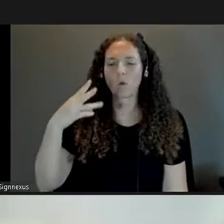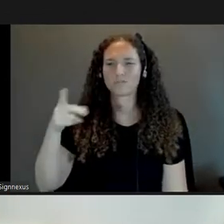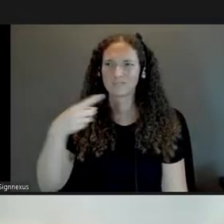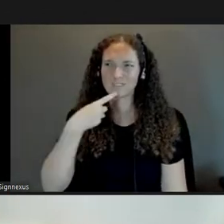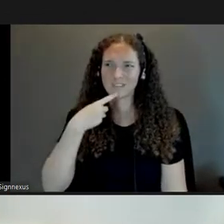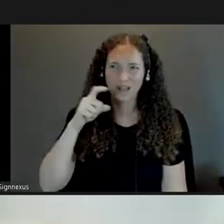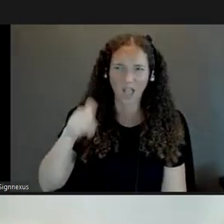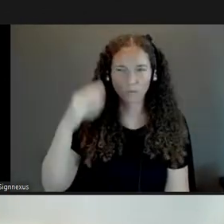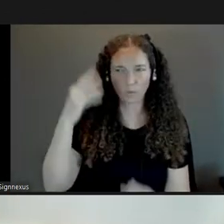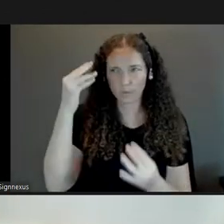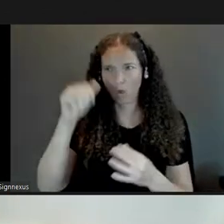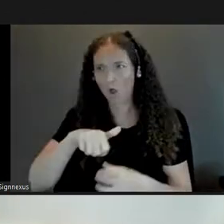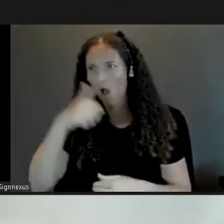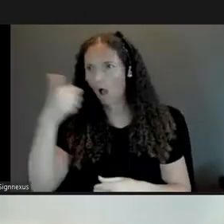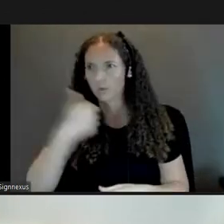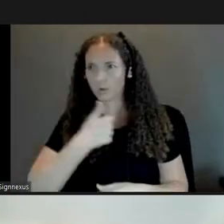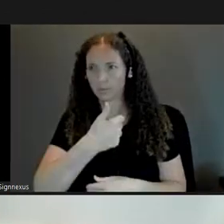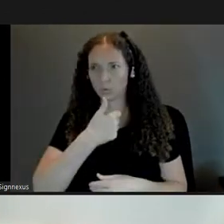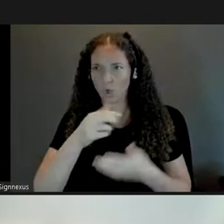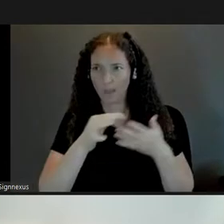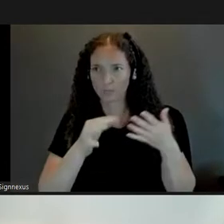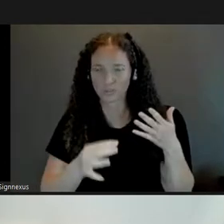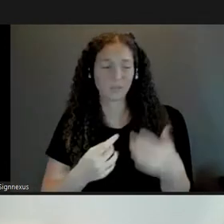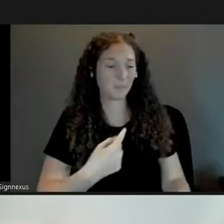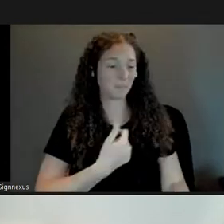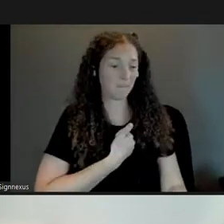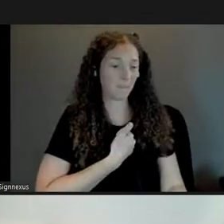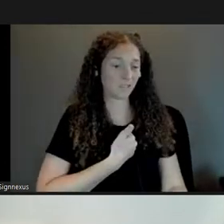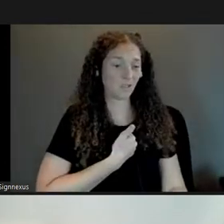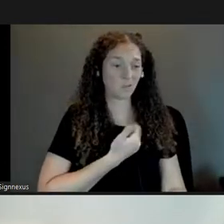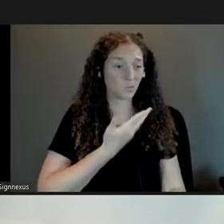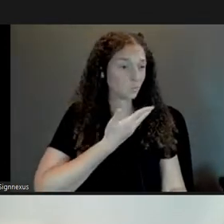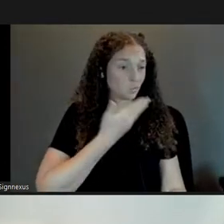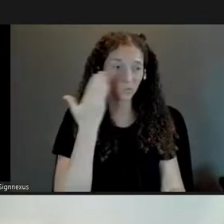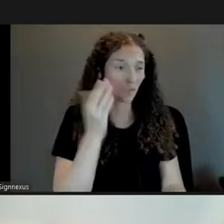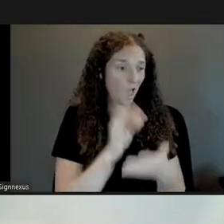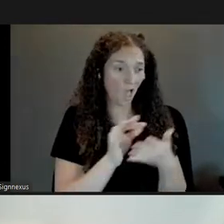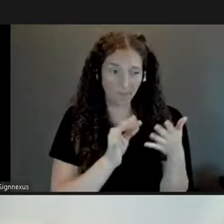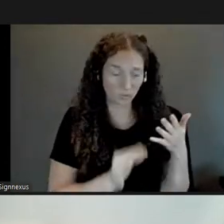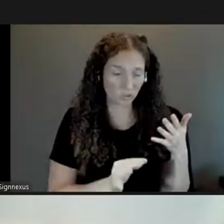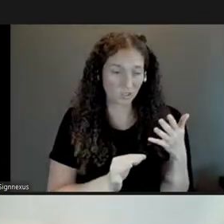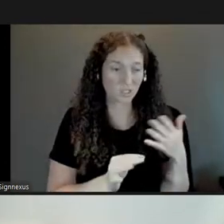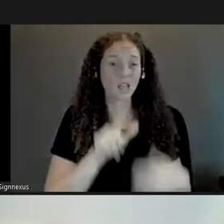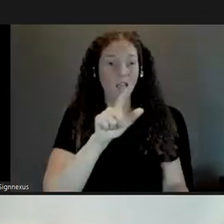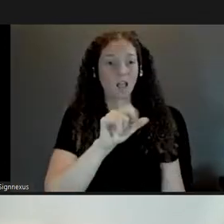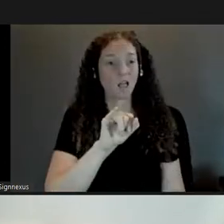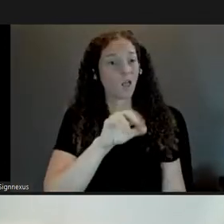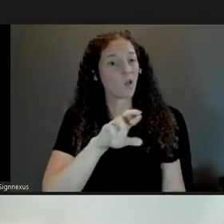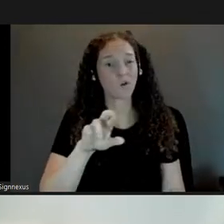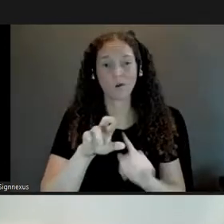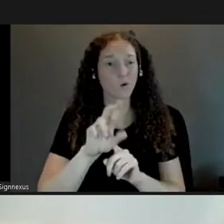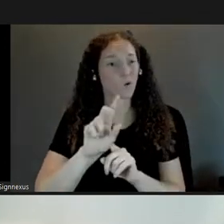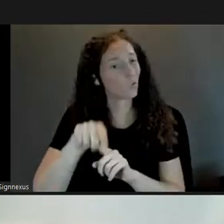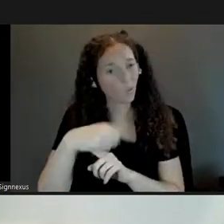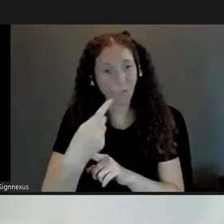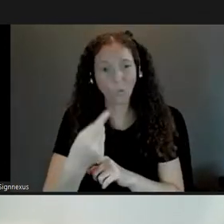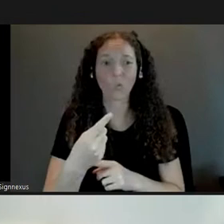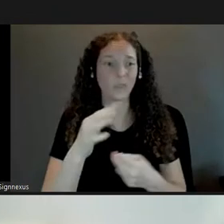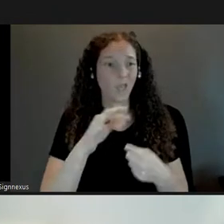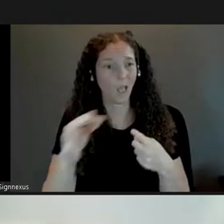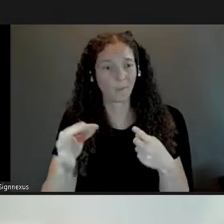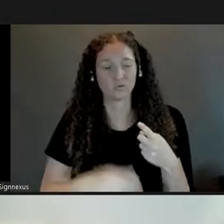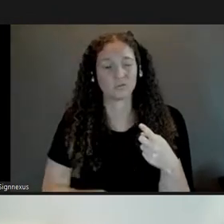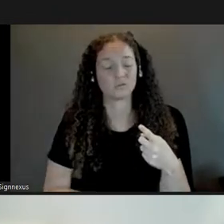For individuals like myself, we don't have other commuting options. The Long Island Railroad is our only commuting option. And then so